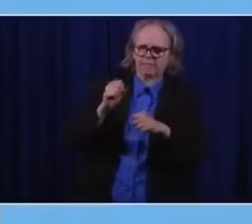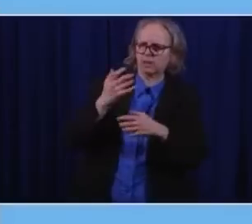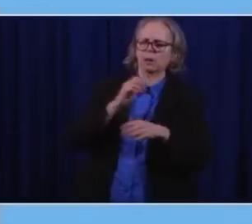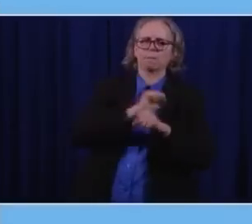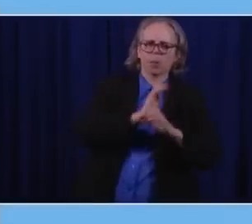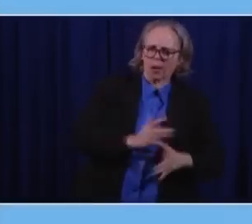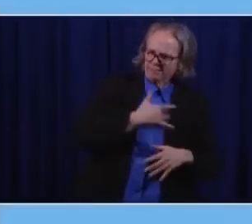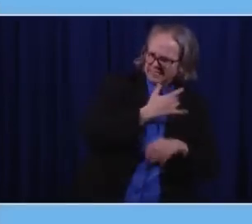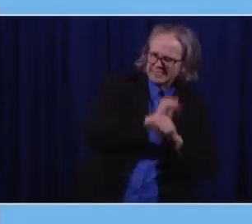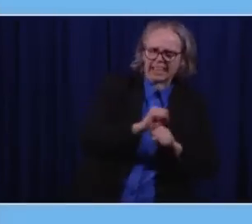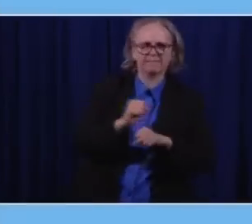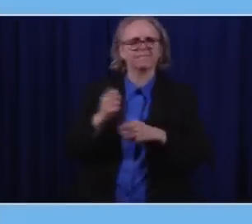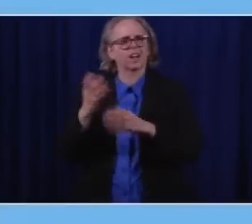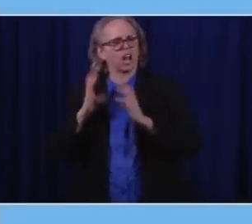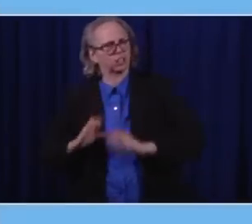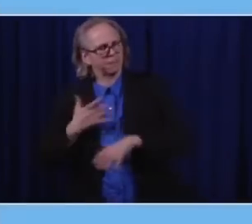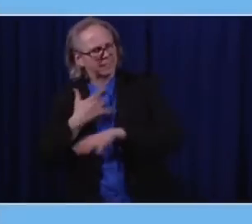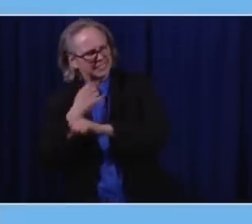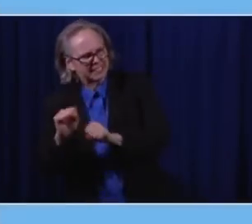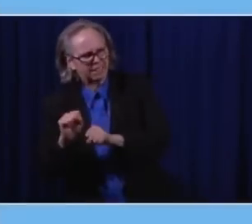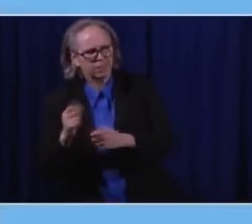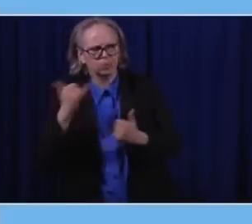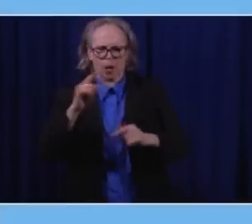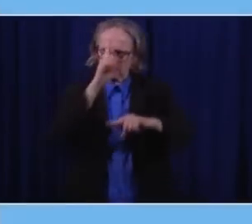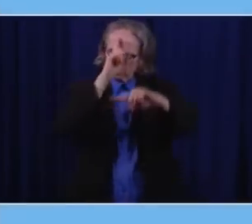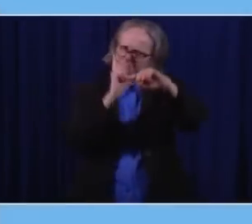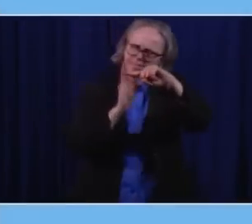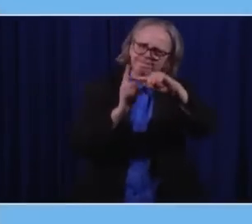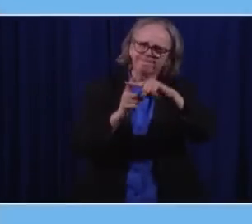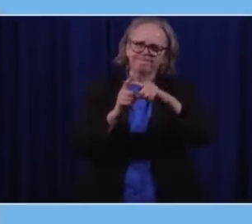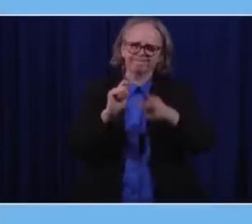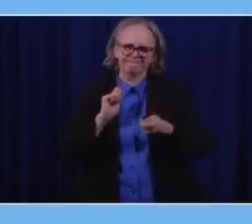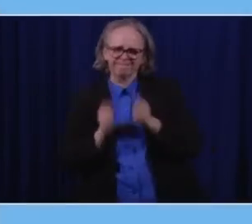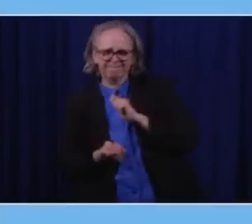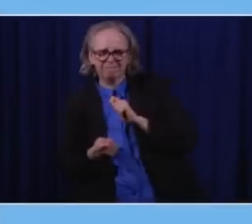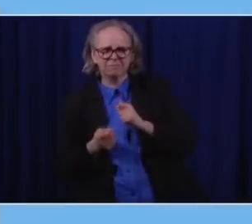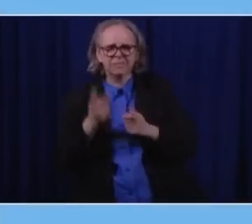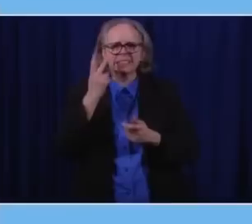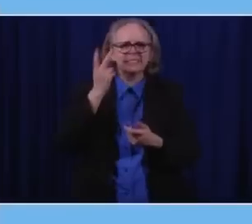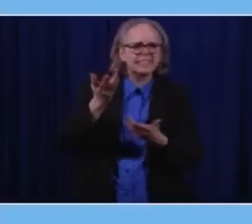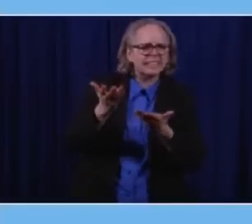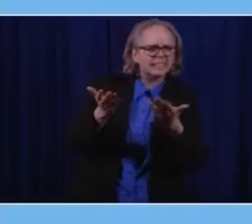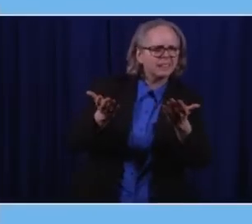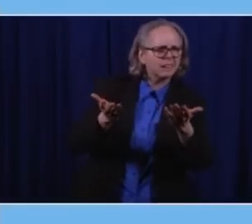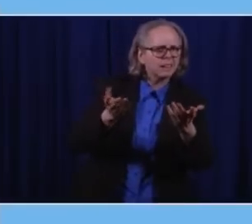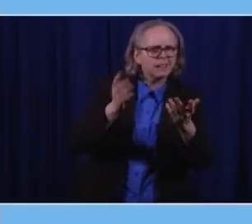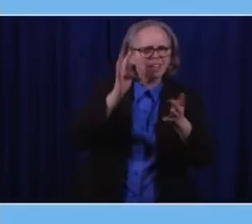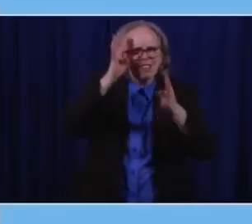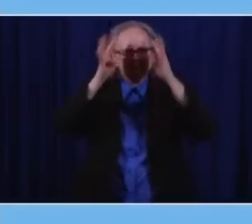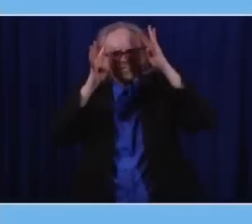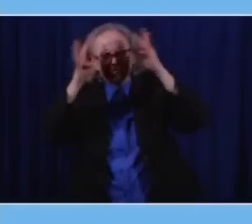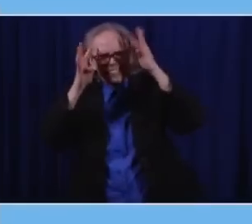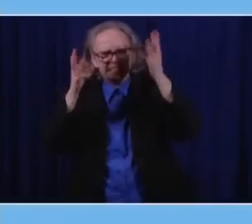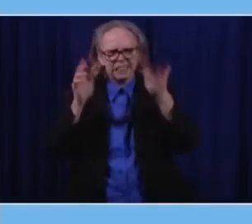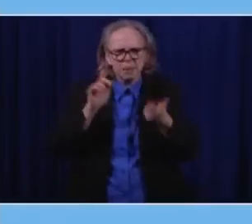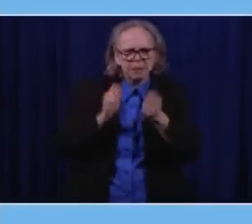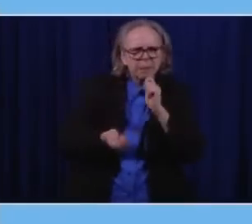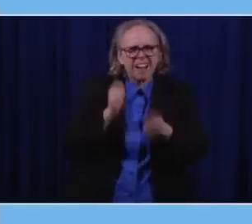positive. The way that people have adapted inside of Ohio, it's awe-inspiring. You can absolutely